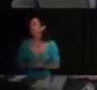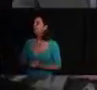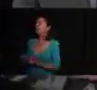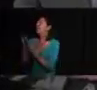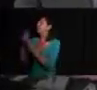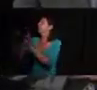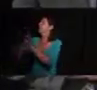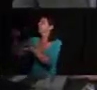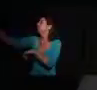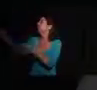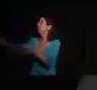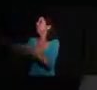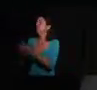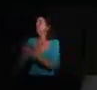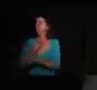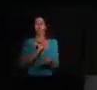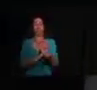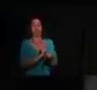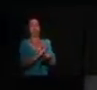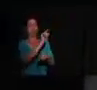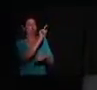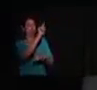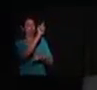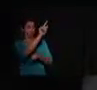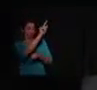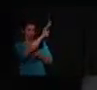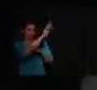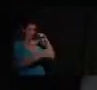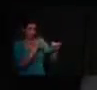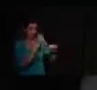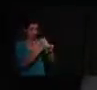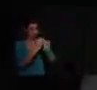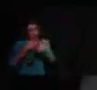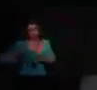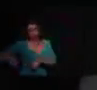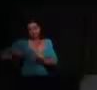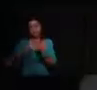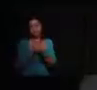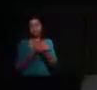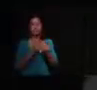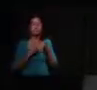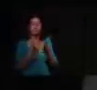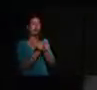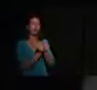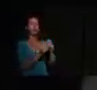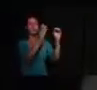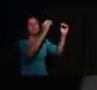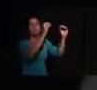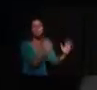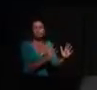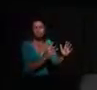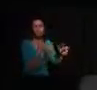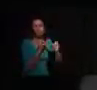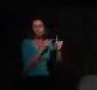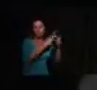Well, this is my 24th year with the college, and Amazing. I started as an instructor in one of the programs,